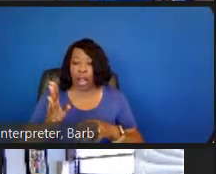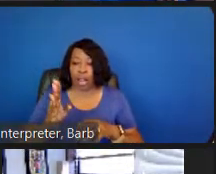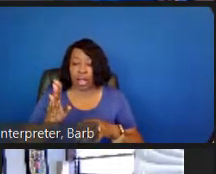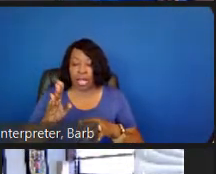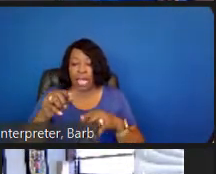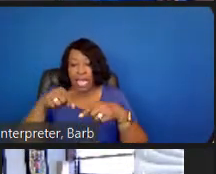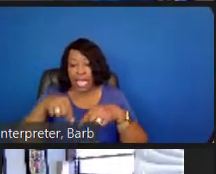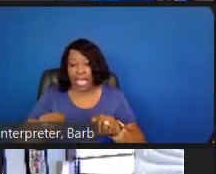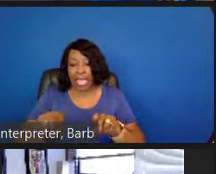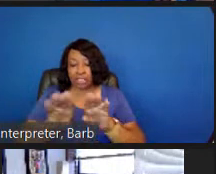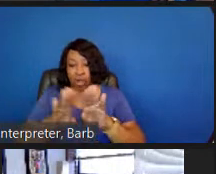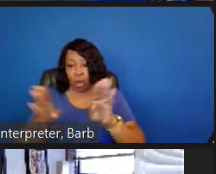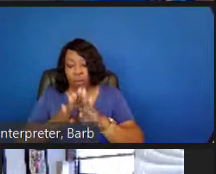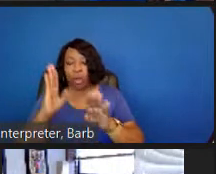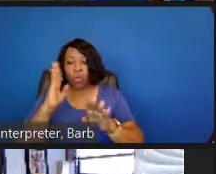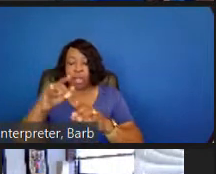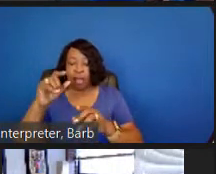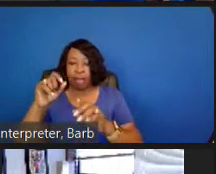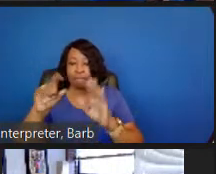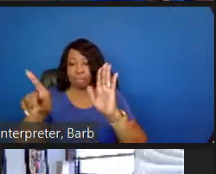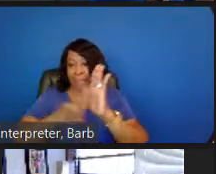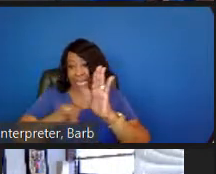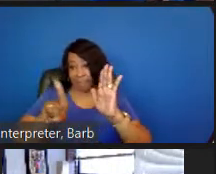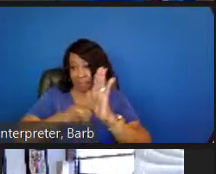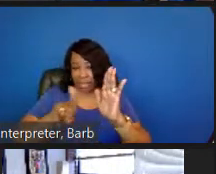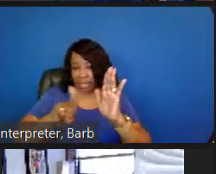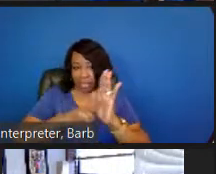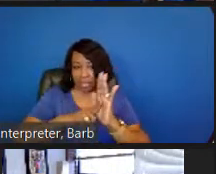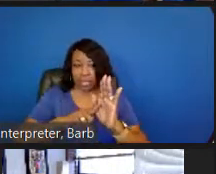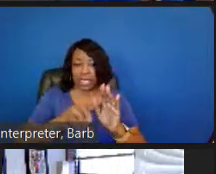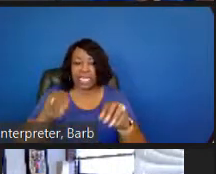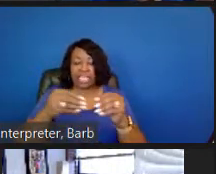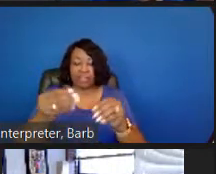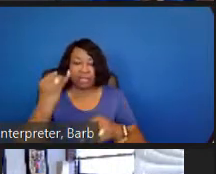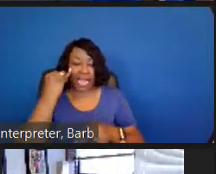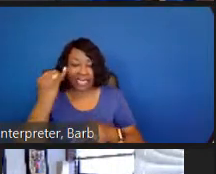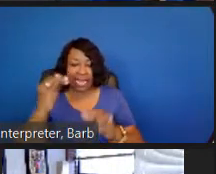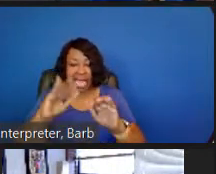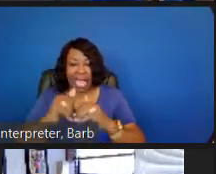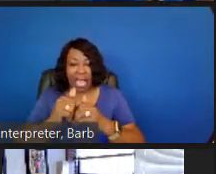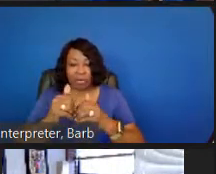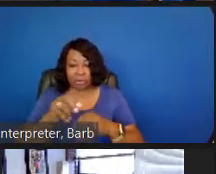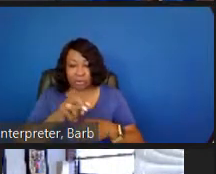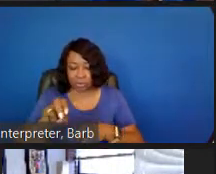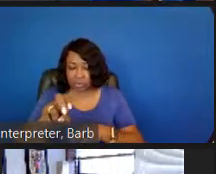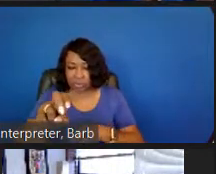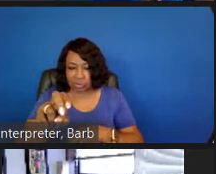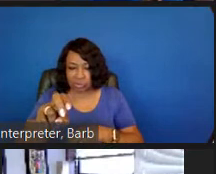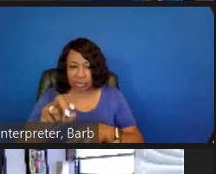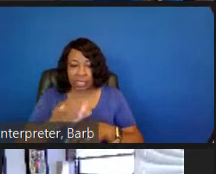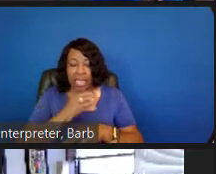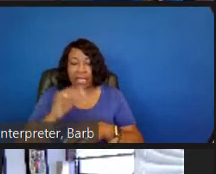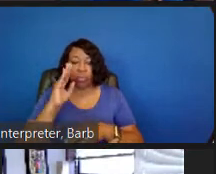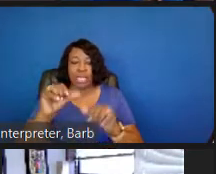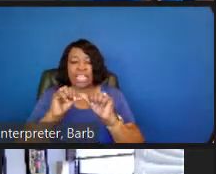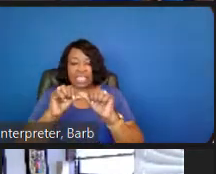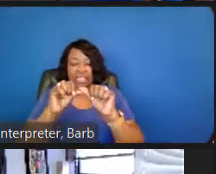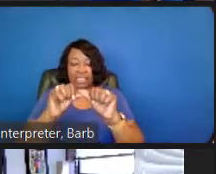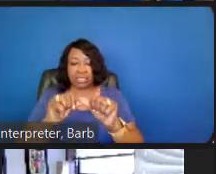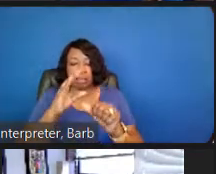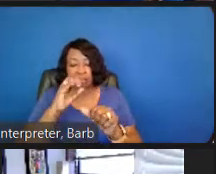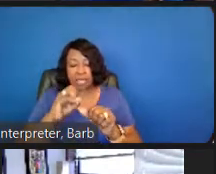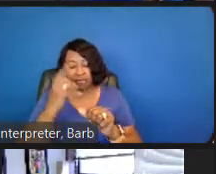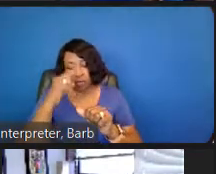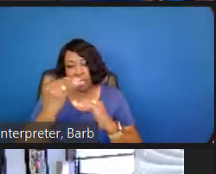open, it will start to beep, kind of giving you an idea how to navigate to the door. And it will continue to beep for a fixed